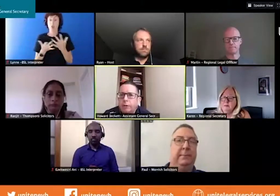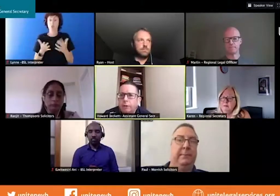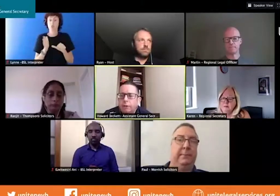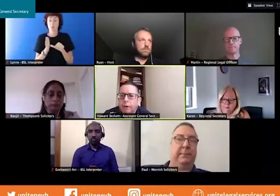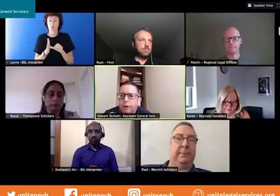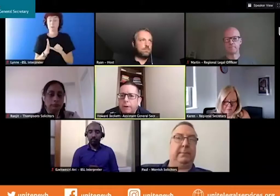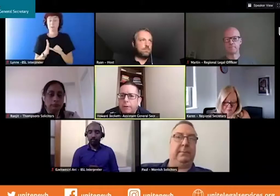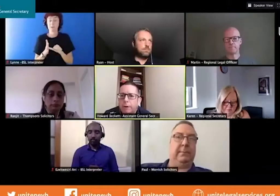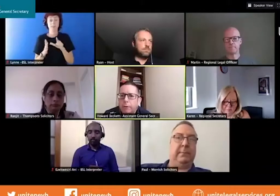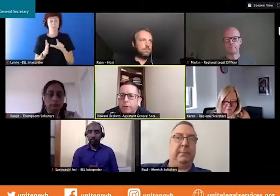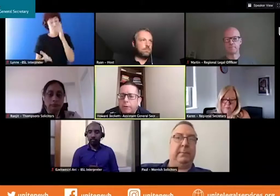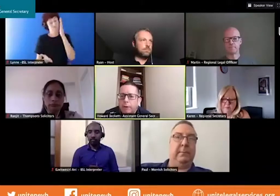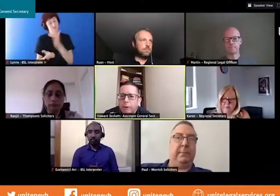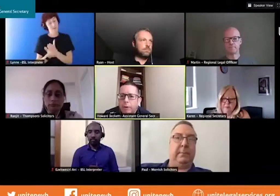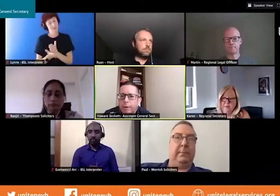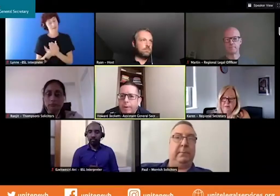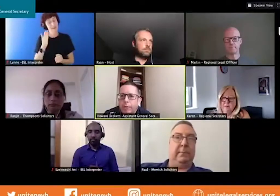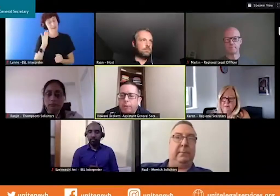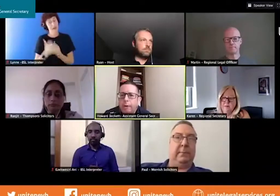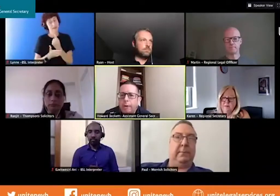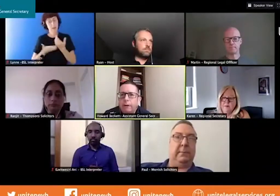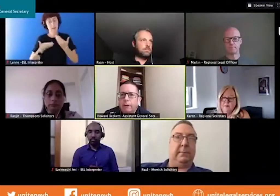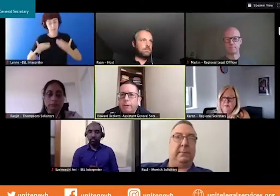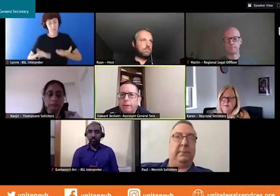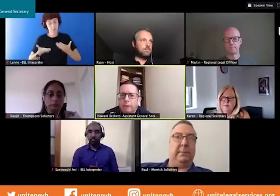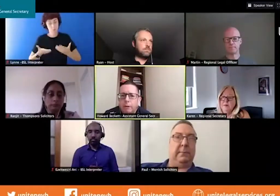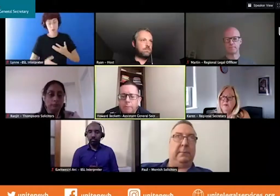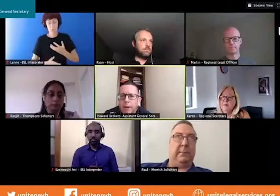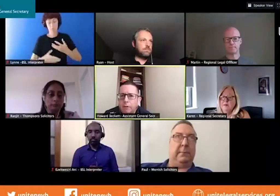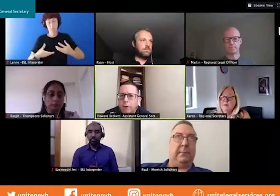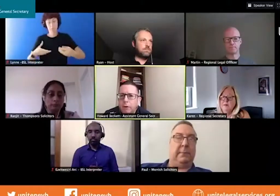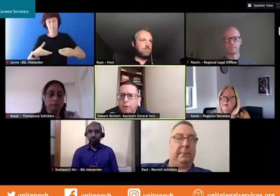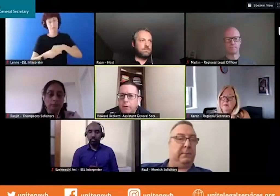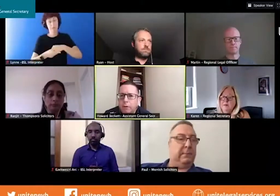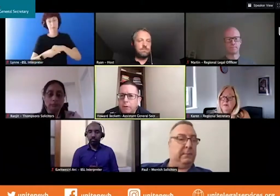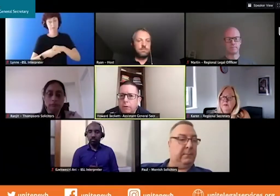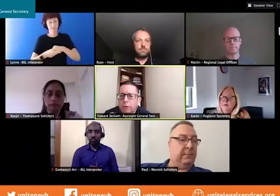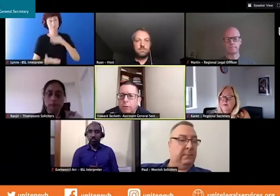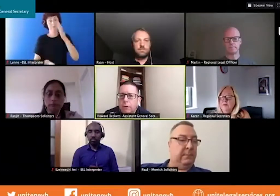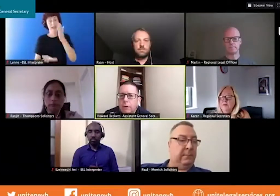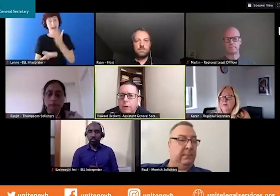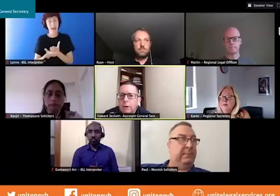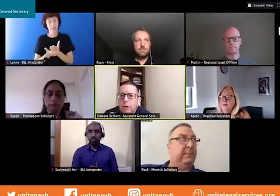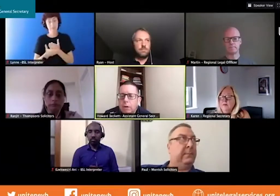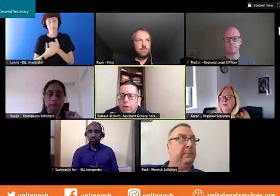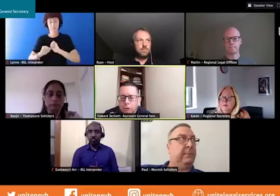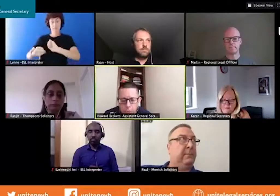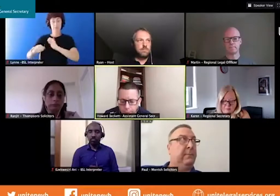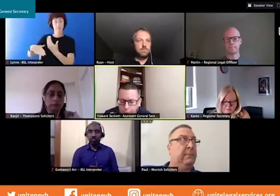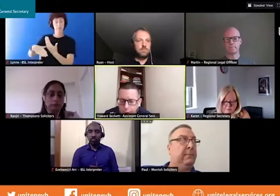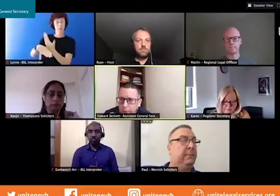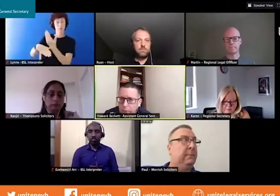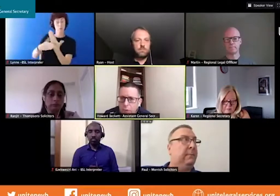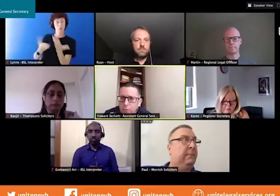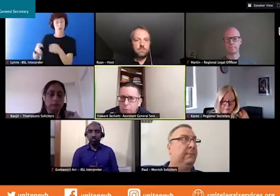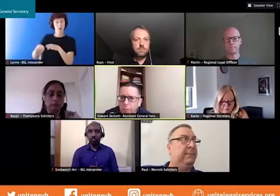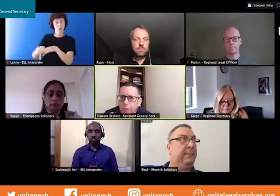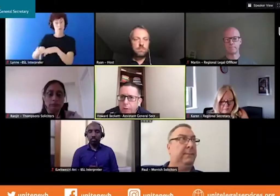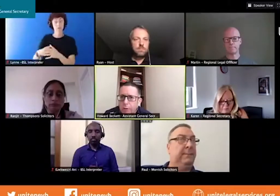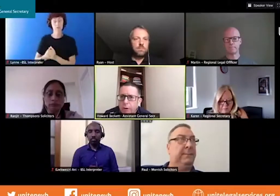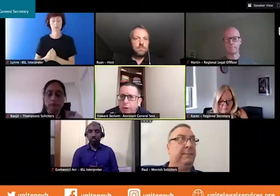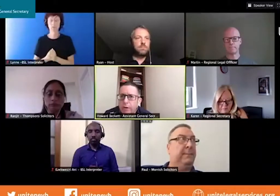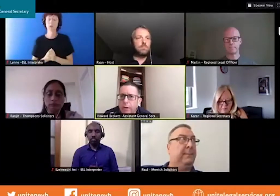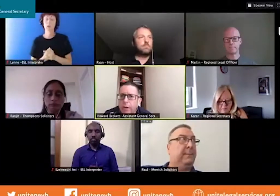us, it's real. It's very much what our members are facing is mass redundancies across all of our sectors at the moment,